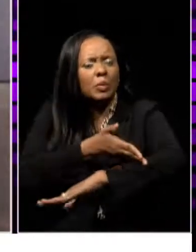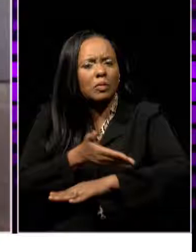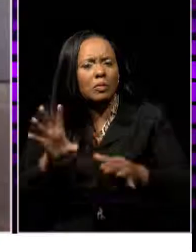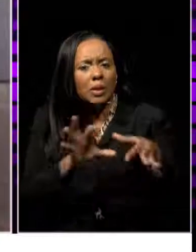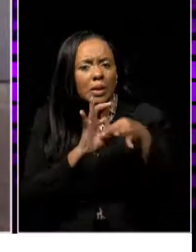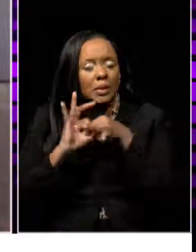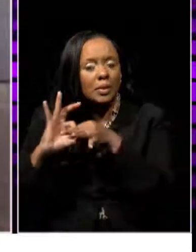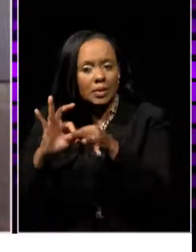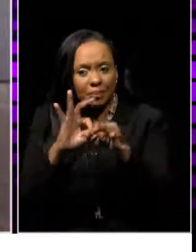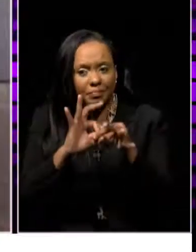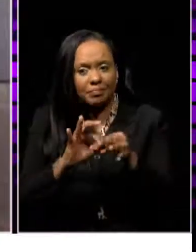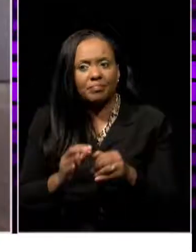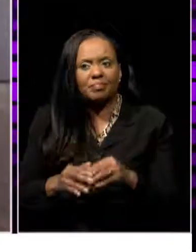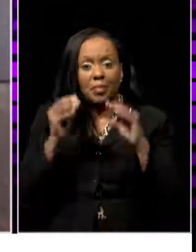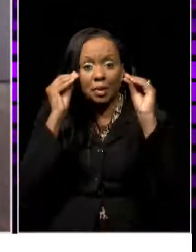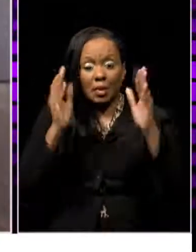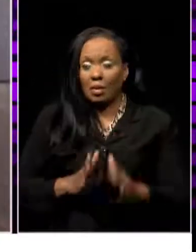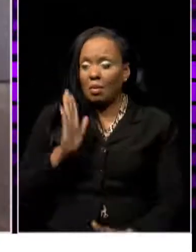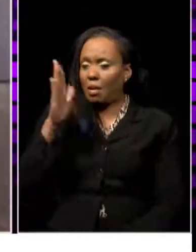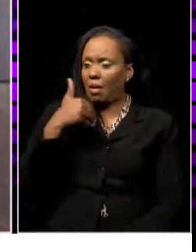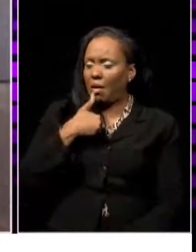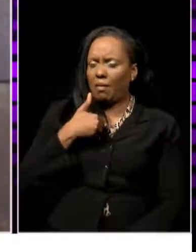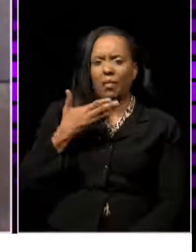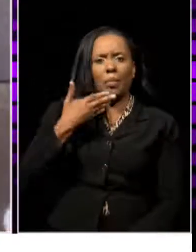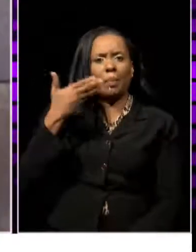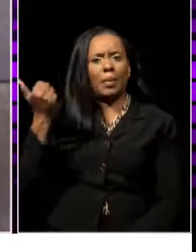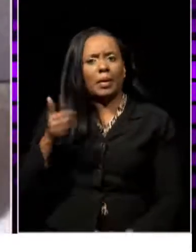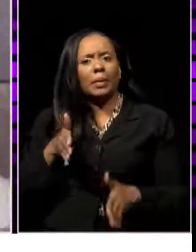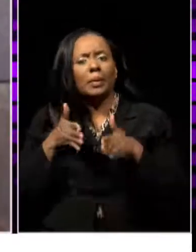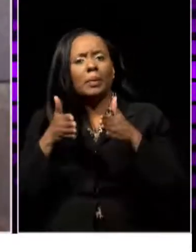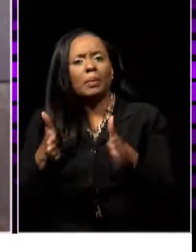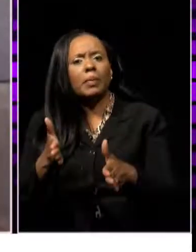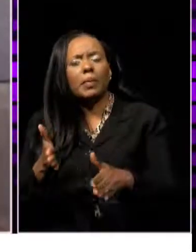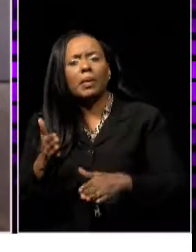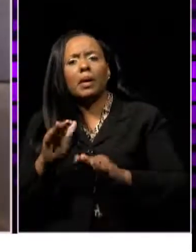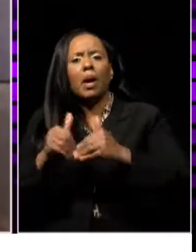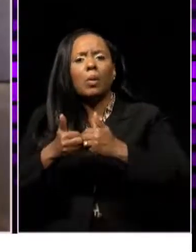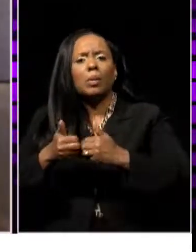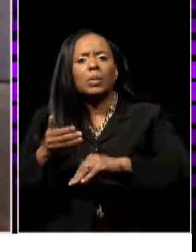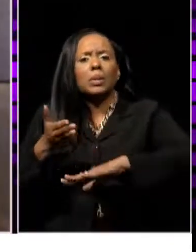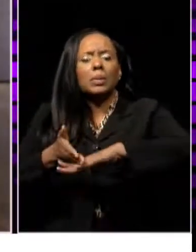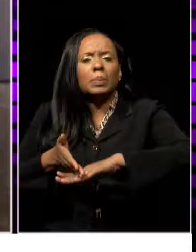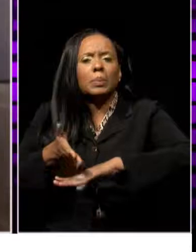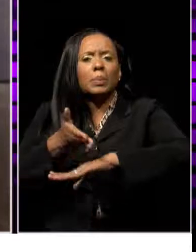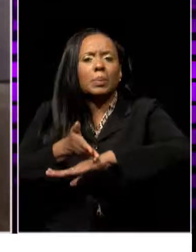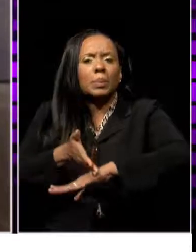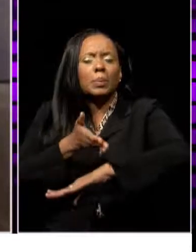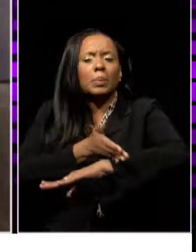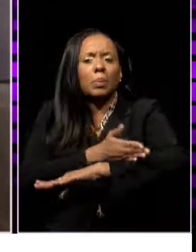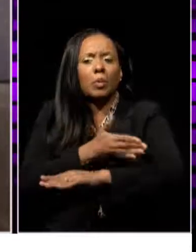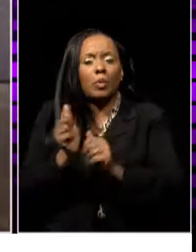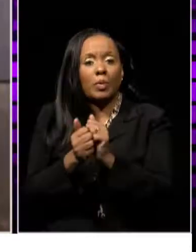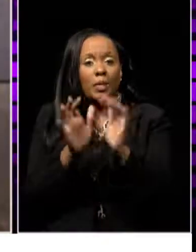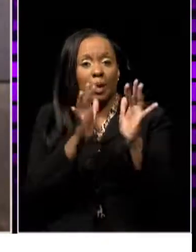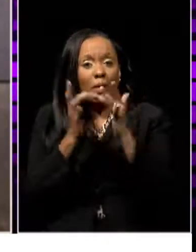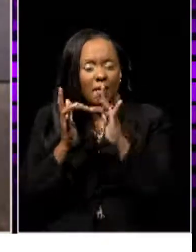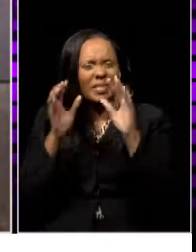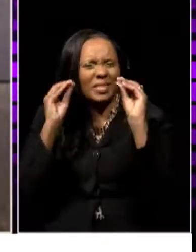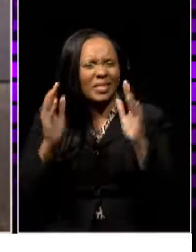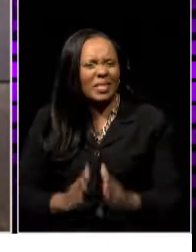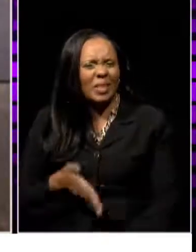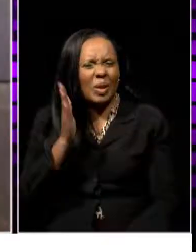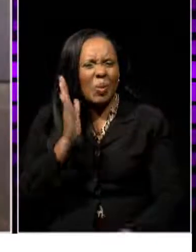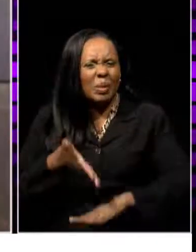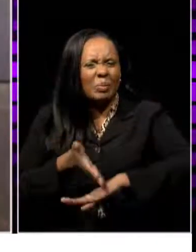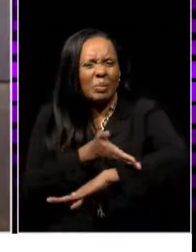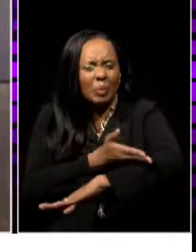go on, teachers will find a better way to, as they improve with the online teaching and assessment and stuff like that, they will also